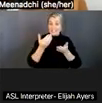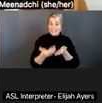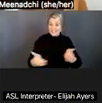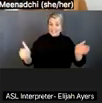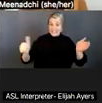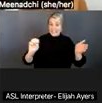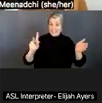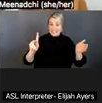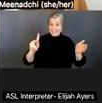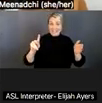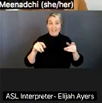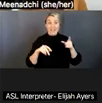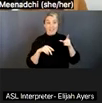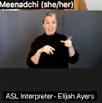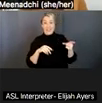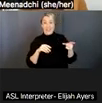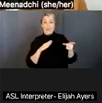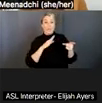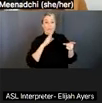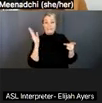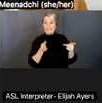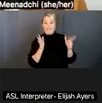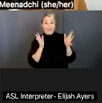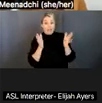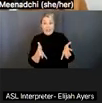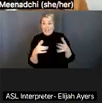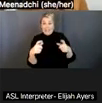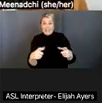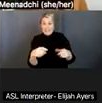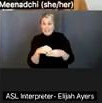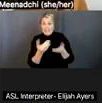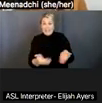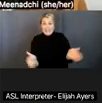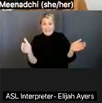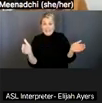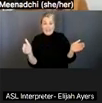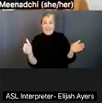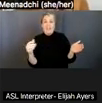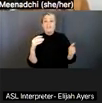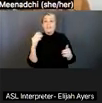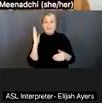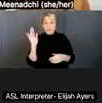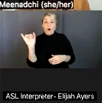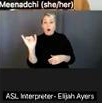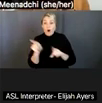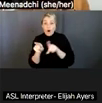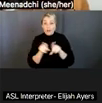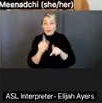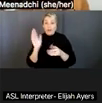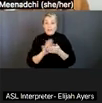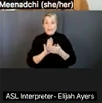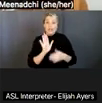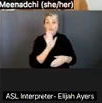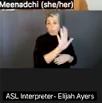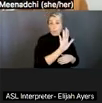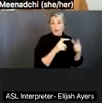is never going to leave dishes in the sink. And they're also never, ever, ever, they're always going to always clean up your dishes as well. So they're going to do all of their